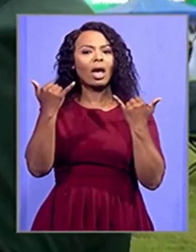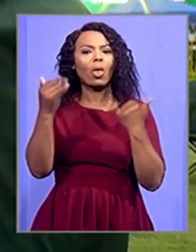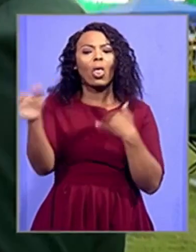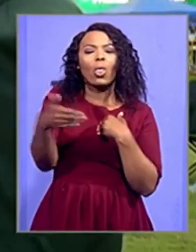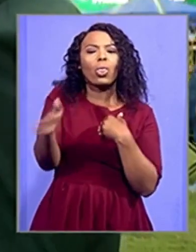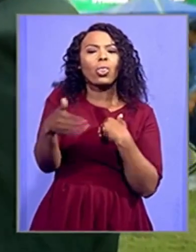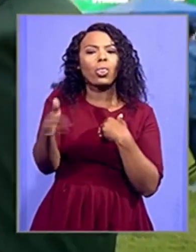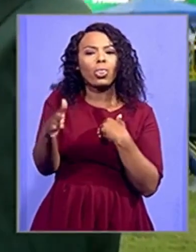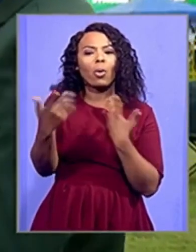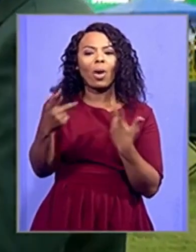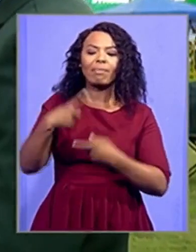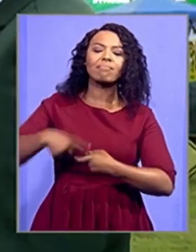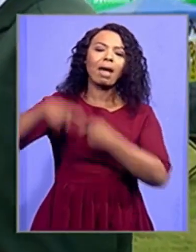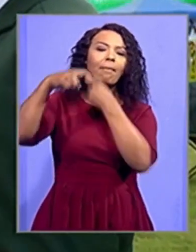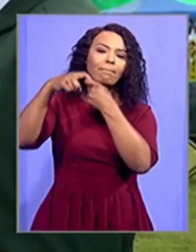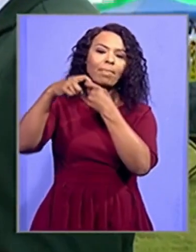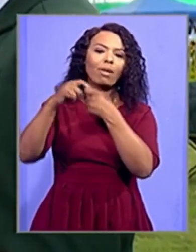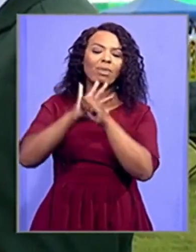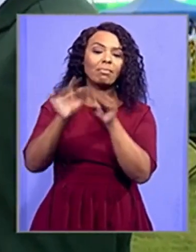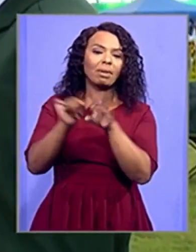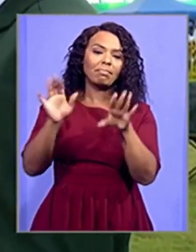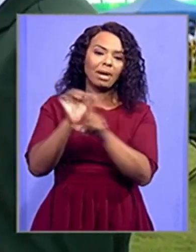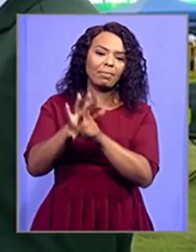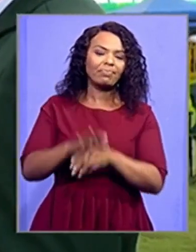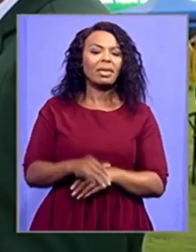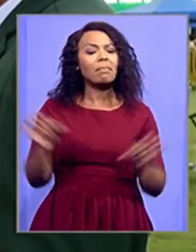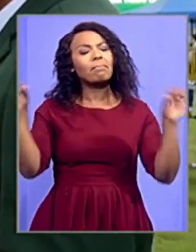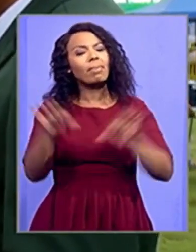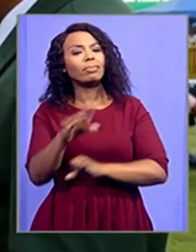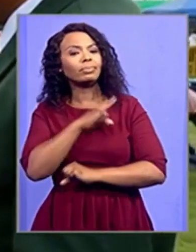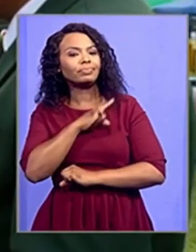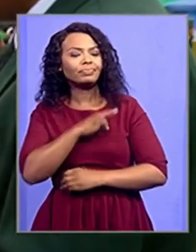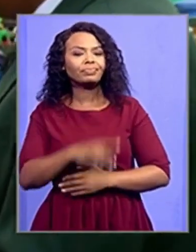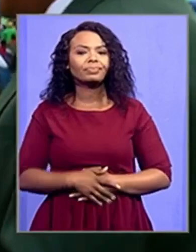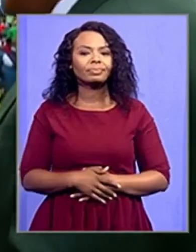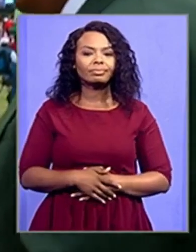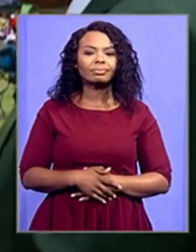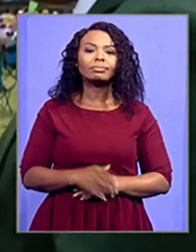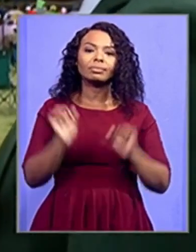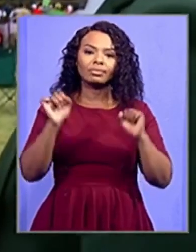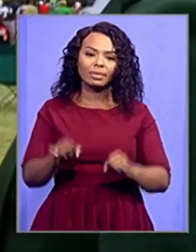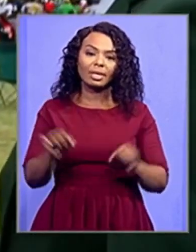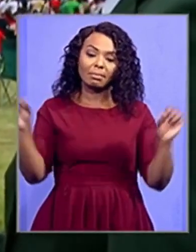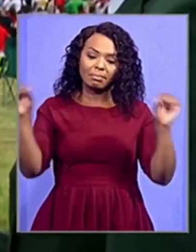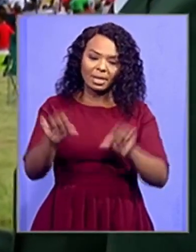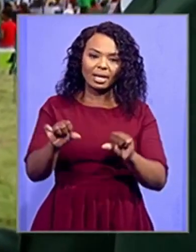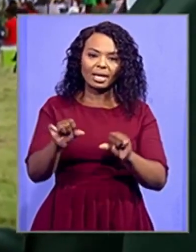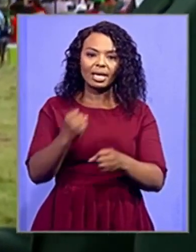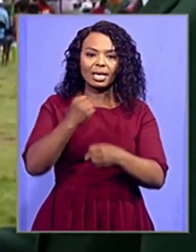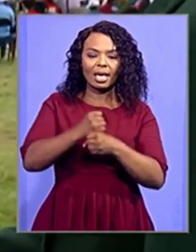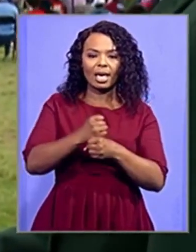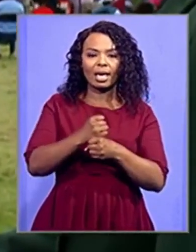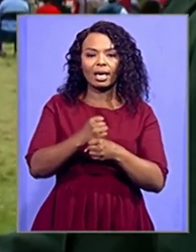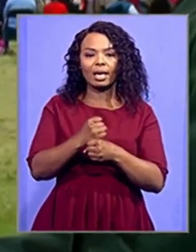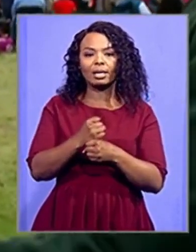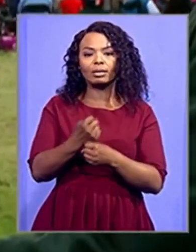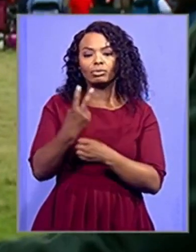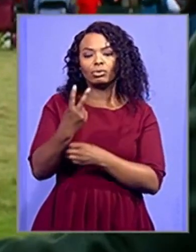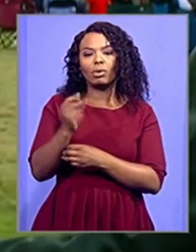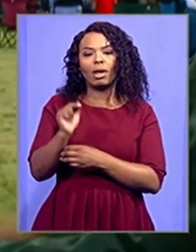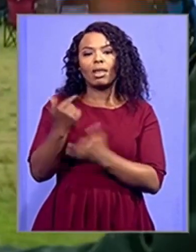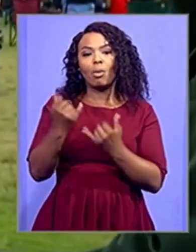gore ngwagong o le bua sa bula re bo ngwageng wa 2022 ke gore morago re mengwaga e mebedi ya COVID-19 batsheletse